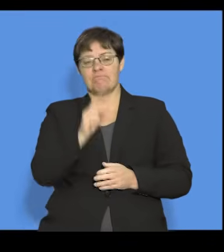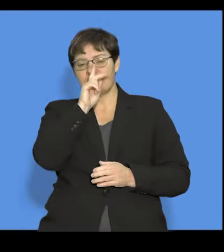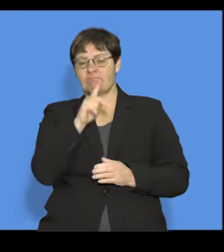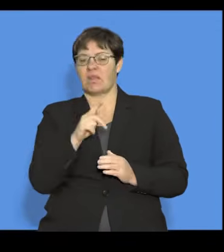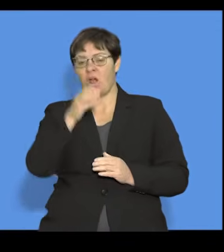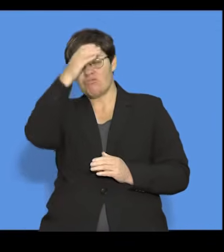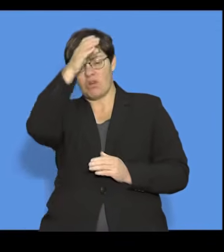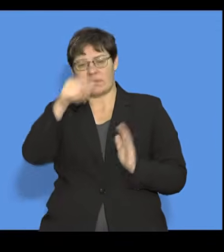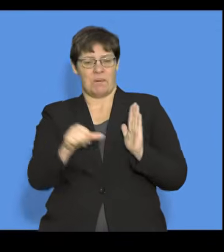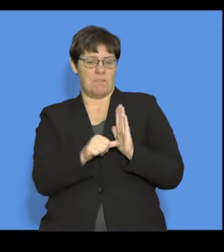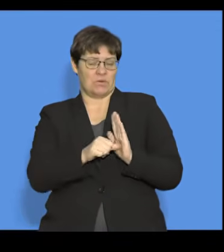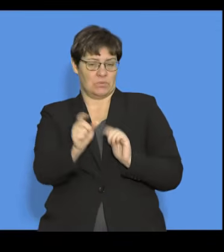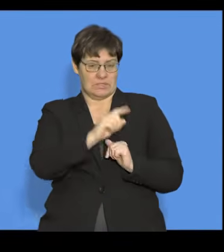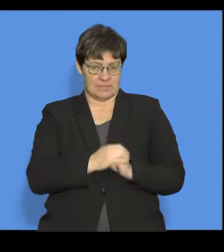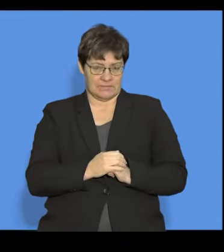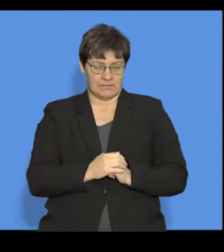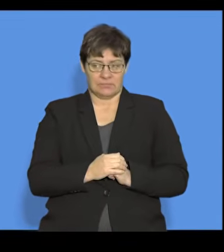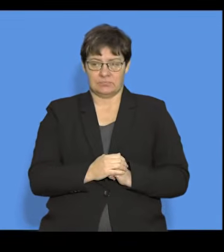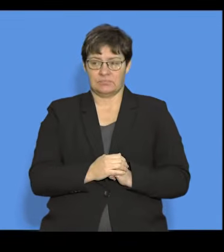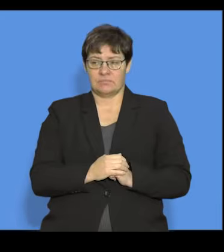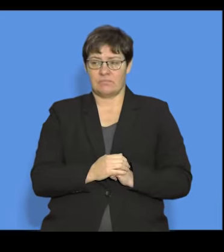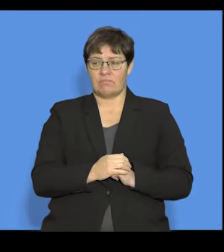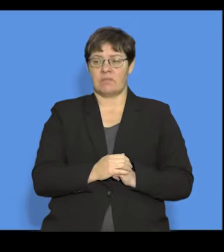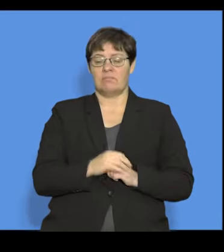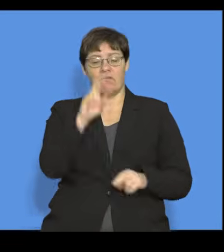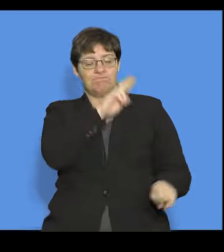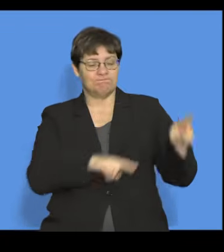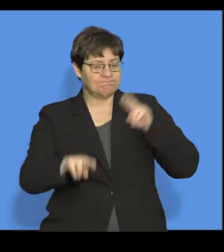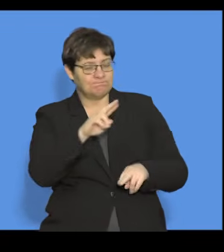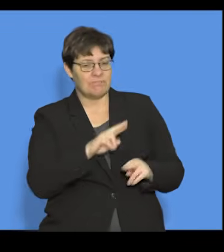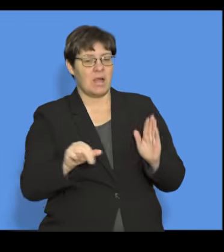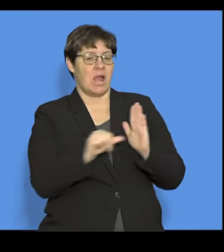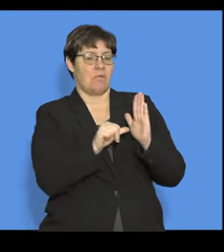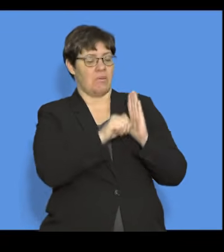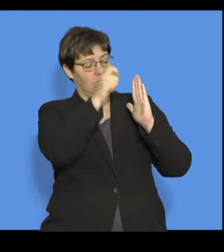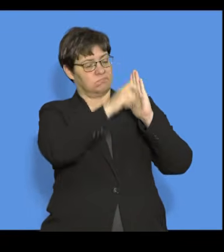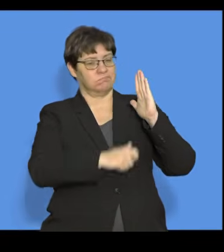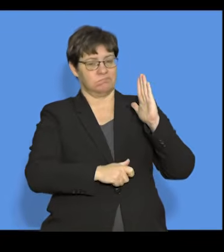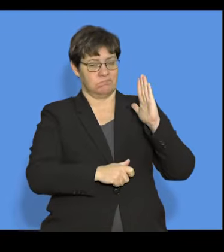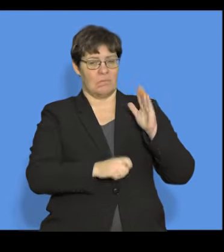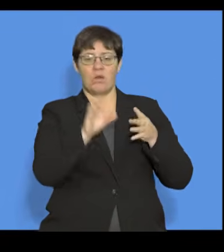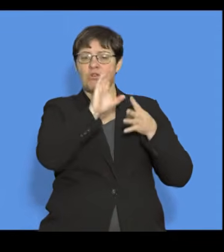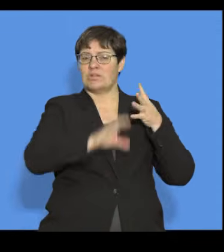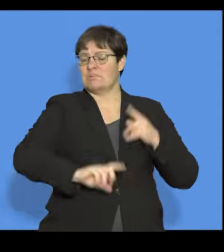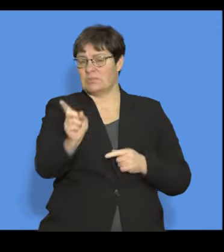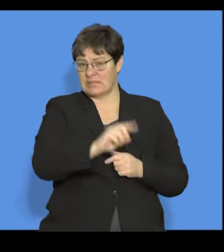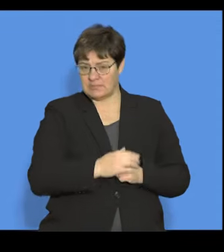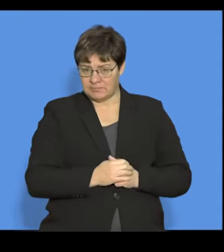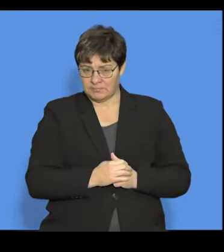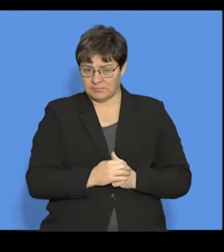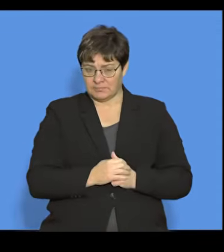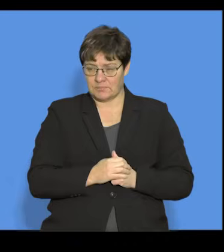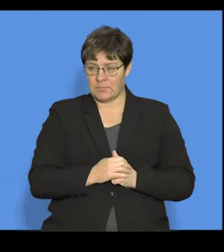our lesson. As I mentioned, it's important that we review what the core concepts are. We're going to spend some